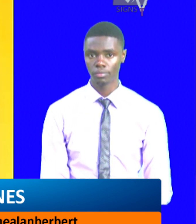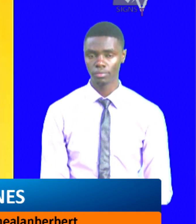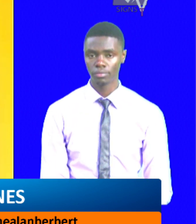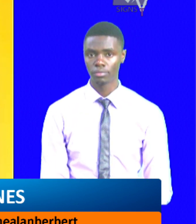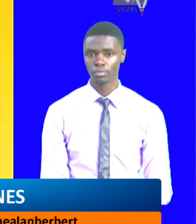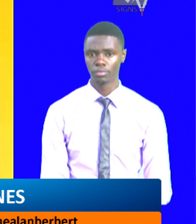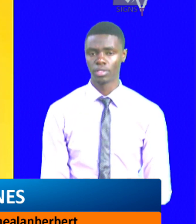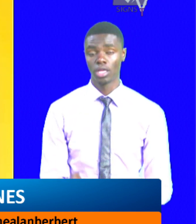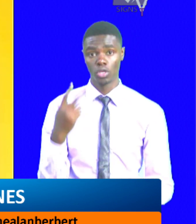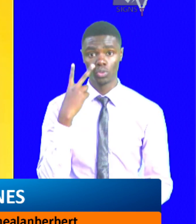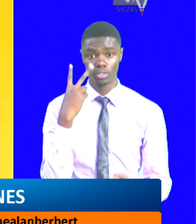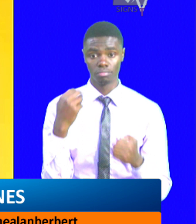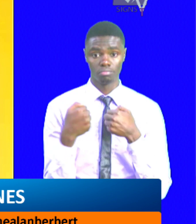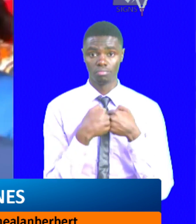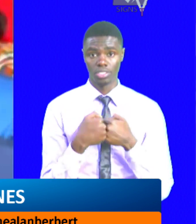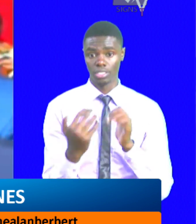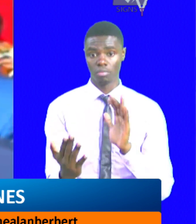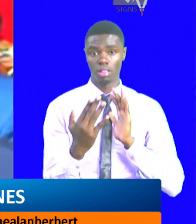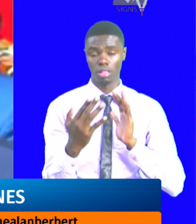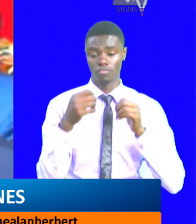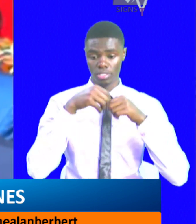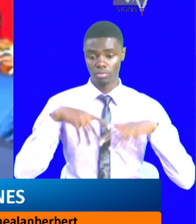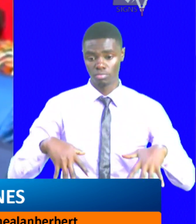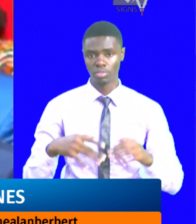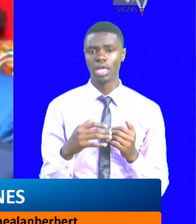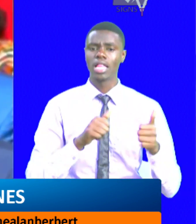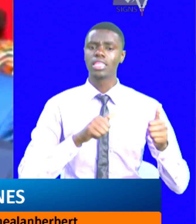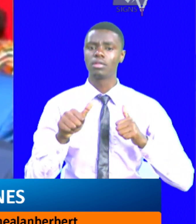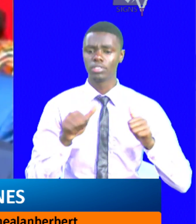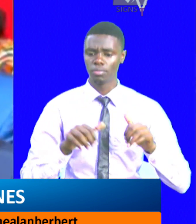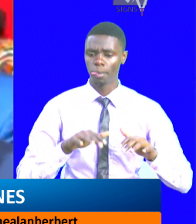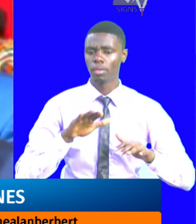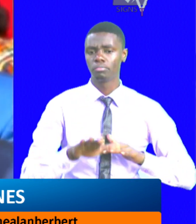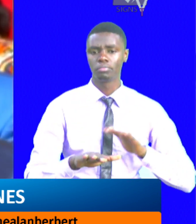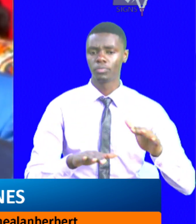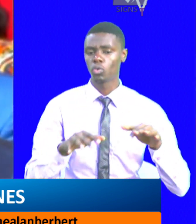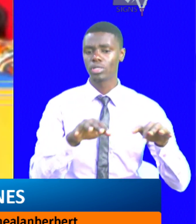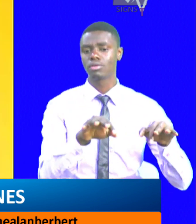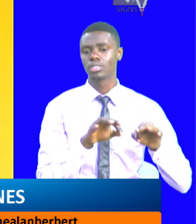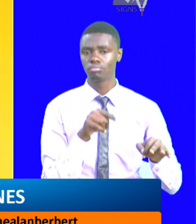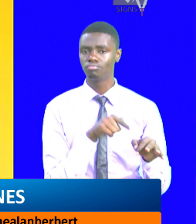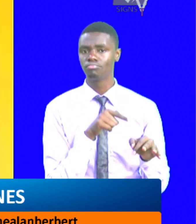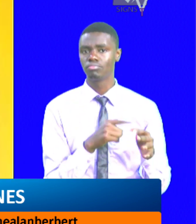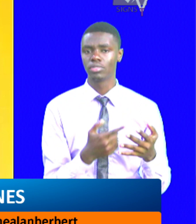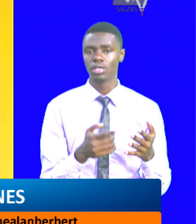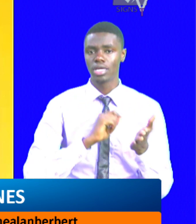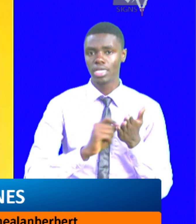You know the challenges facing devolution. The administrative step of Treasury writing a